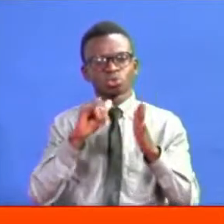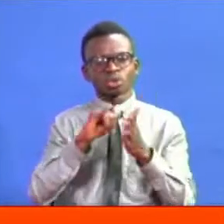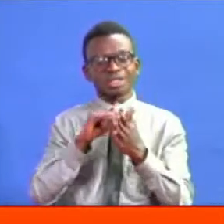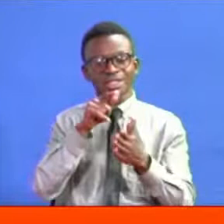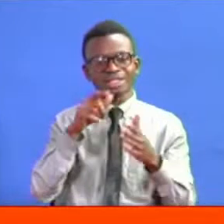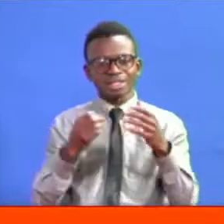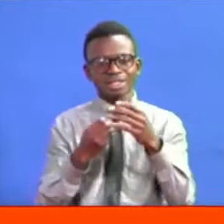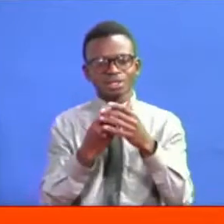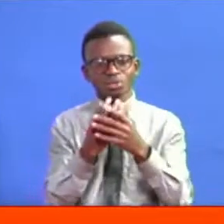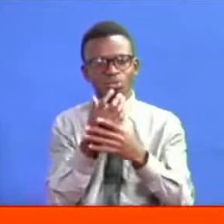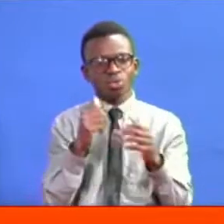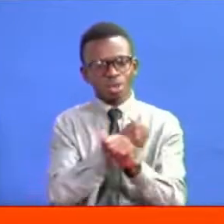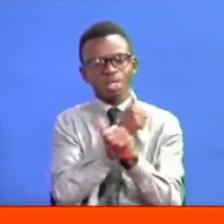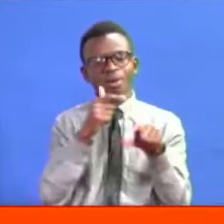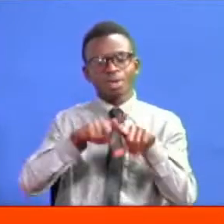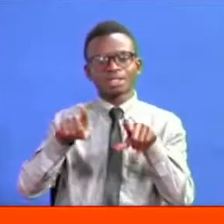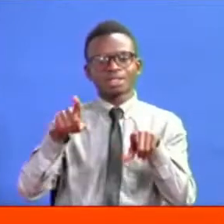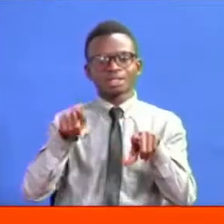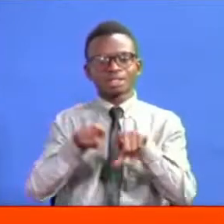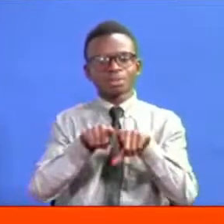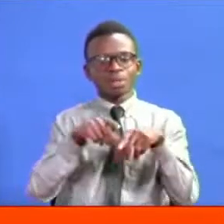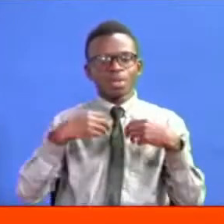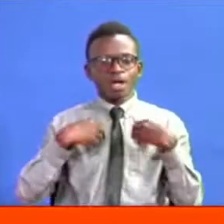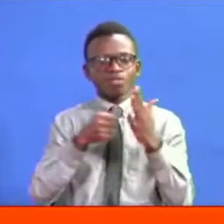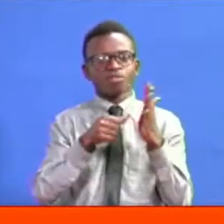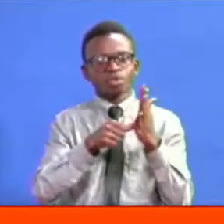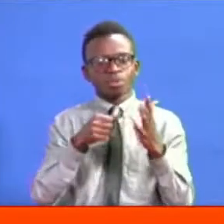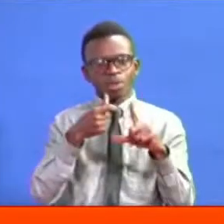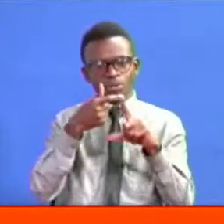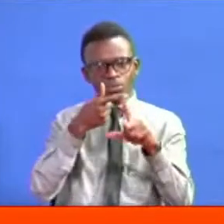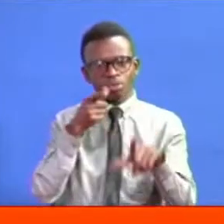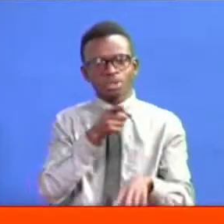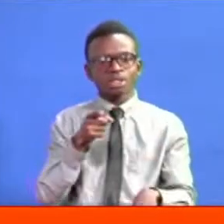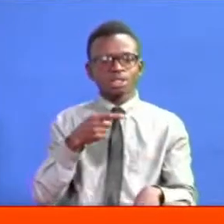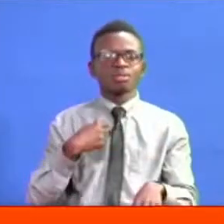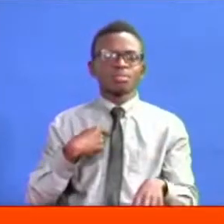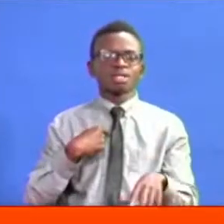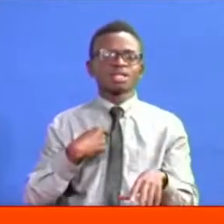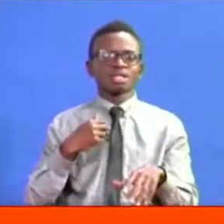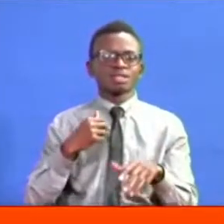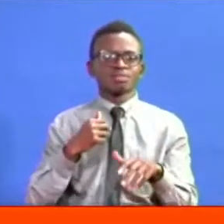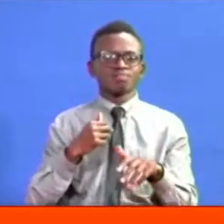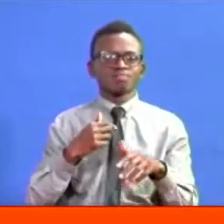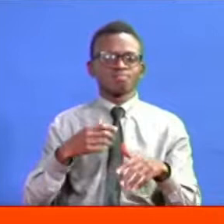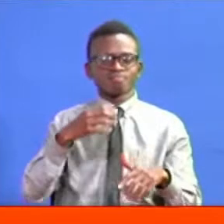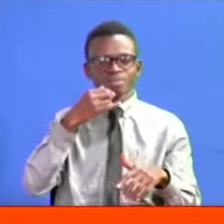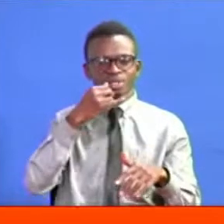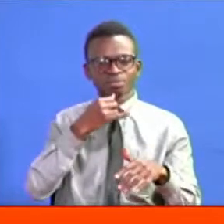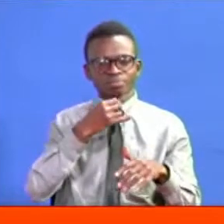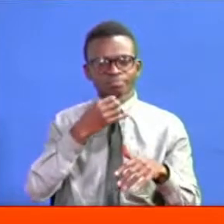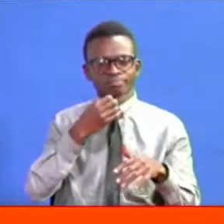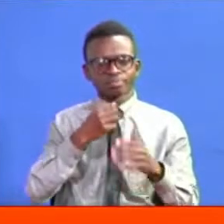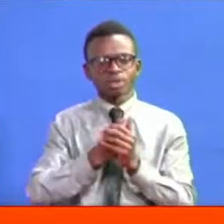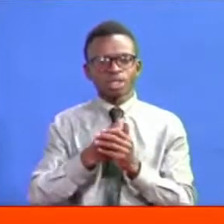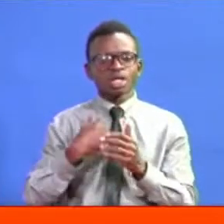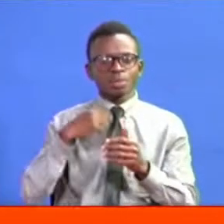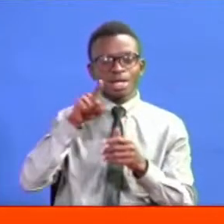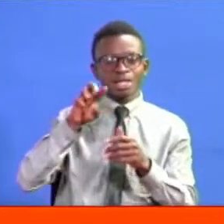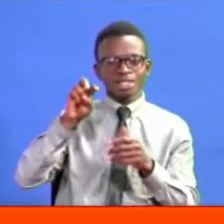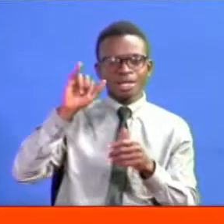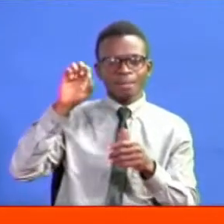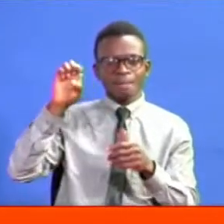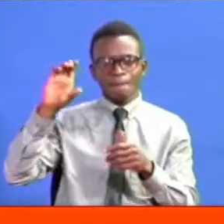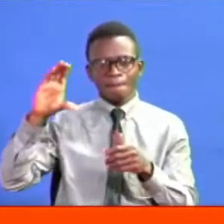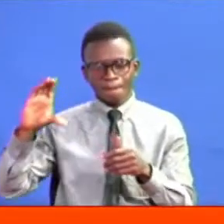improved, but then of course there are issues around it, and I don't envy IEBC at this point, because they are the referee, and with